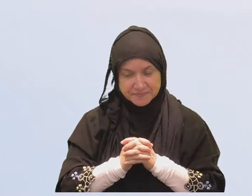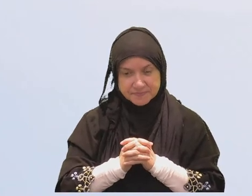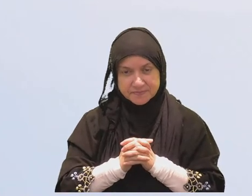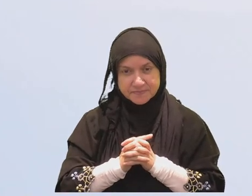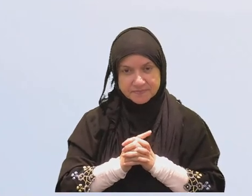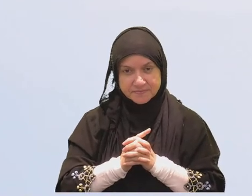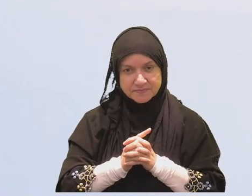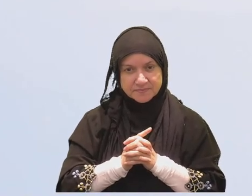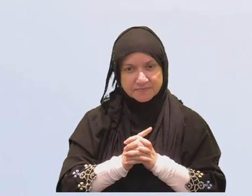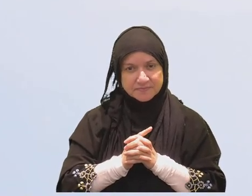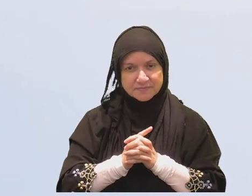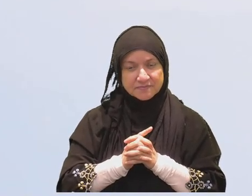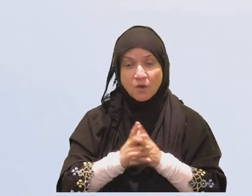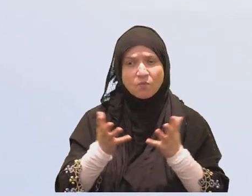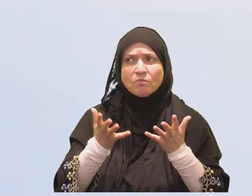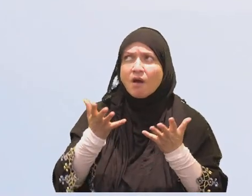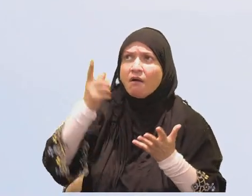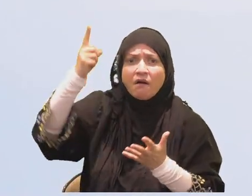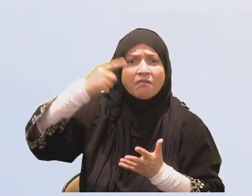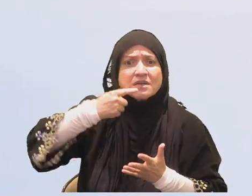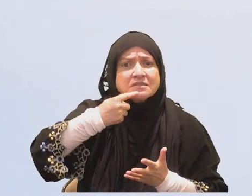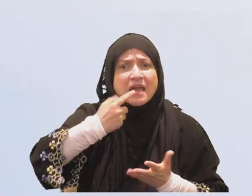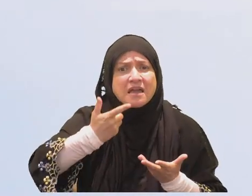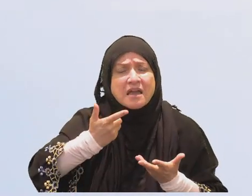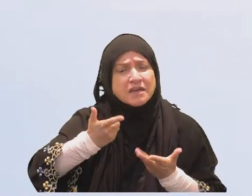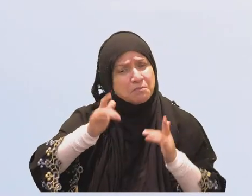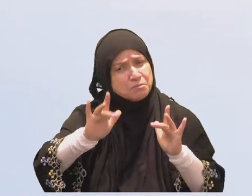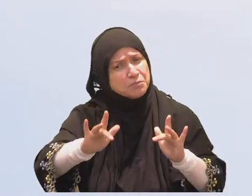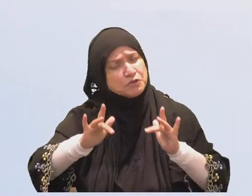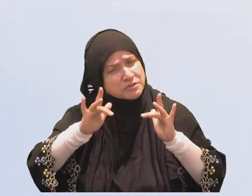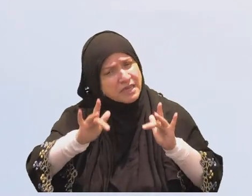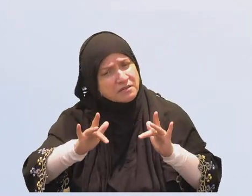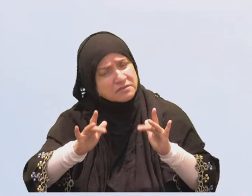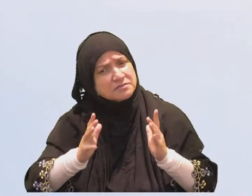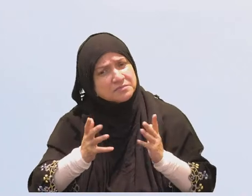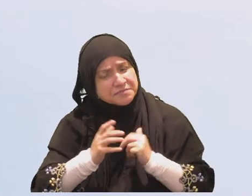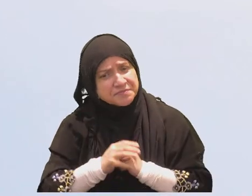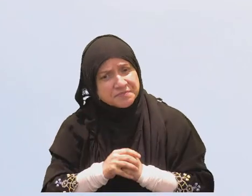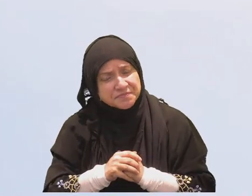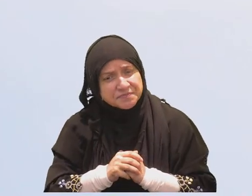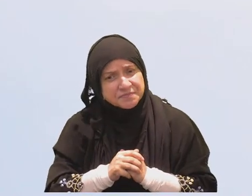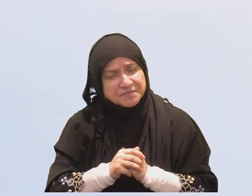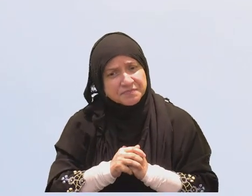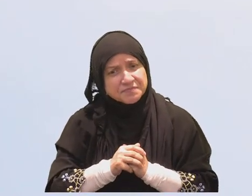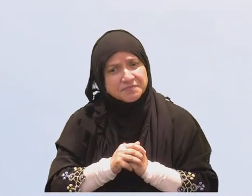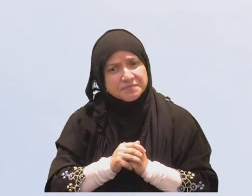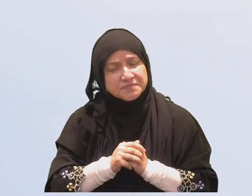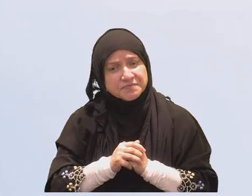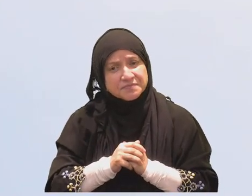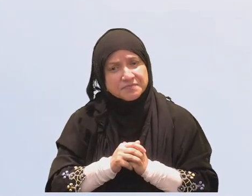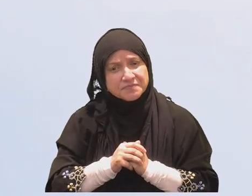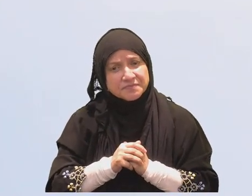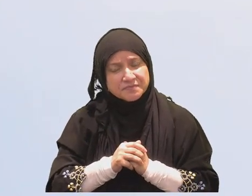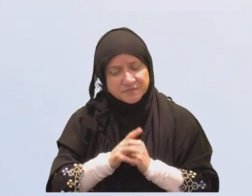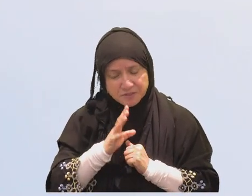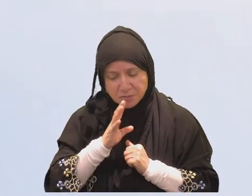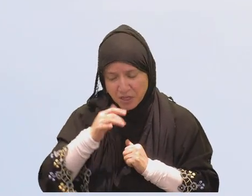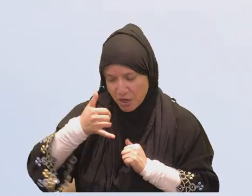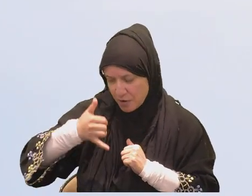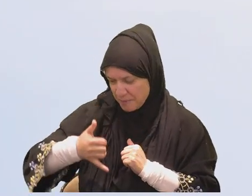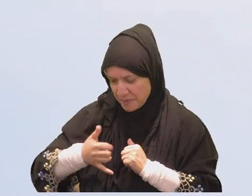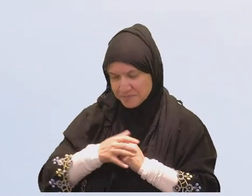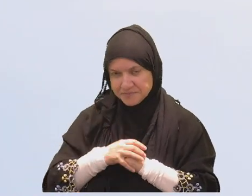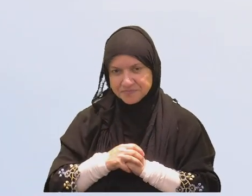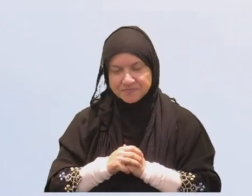inna arsalnaka shahidan wa mubashshiran wa nadhira wa da'iyan ila Allah bi'idhnihi wa